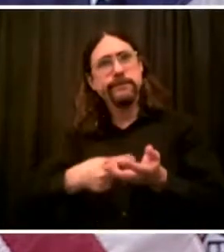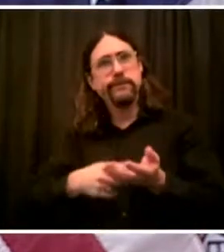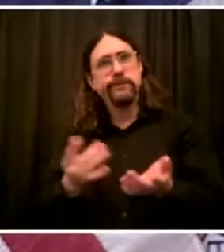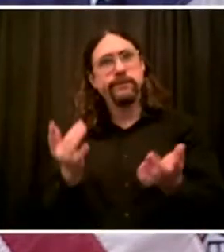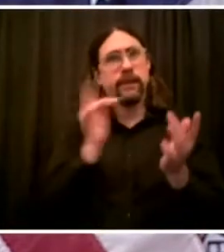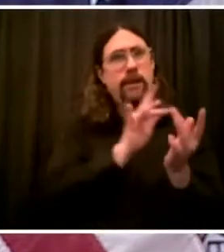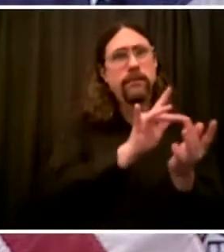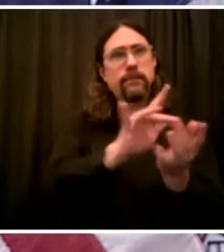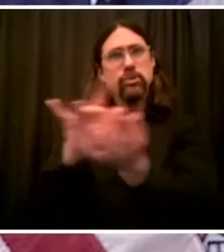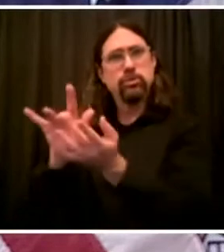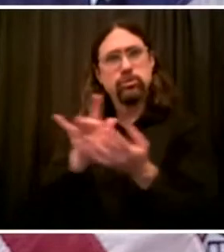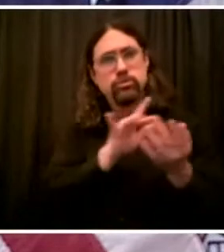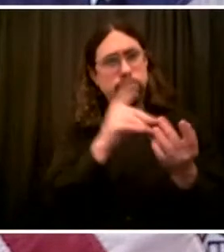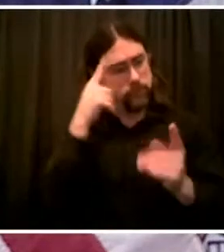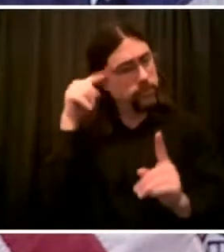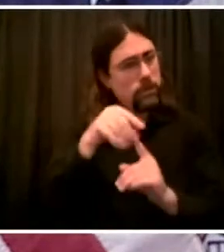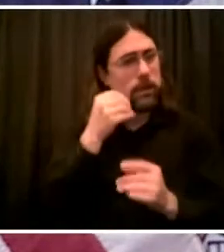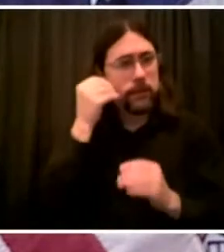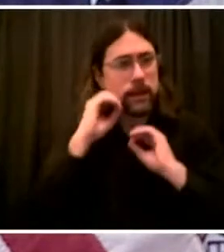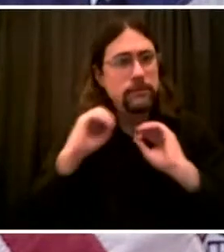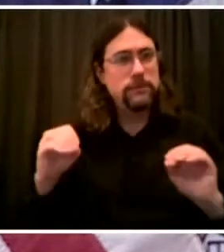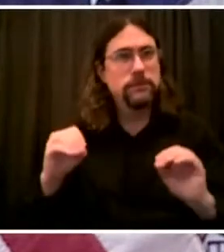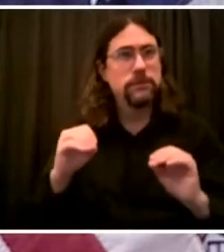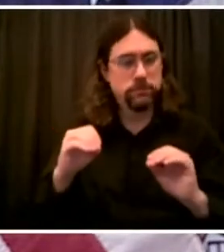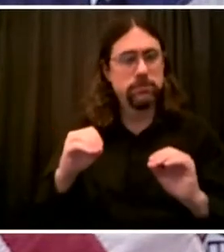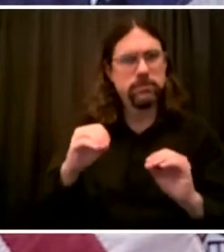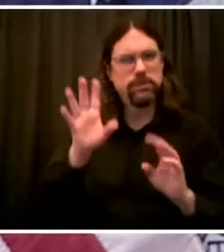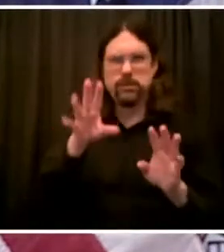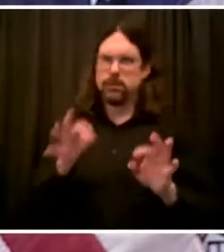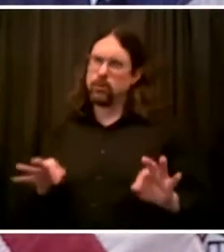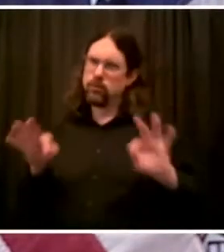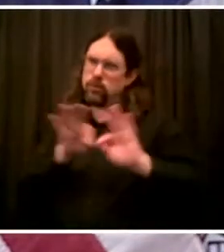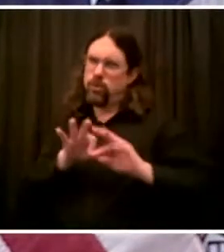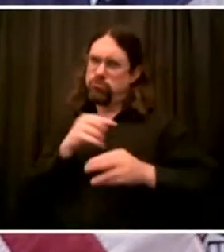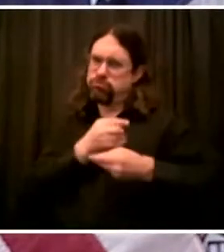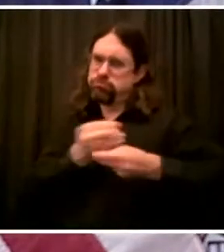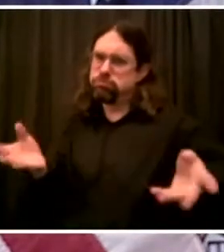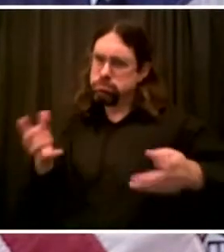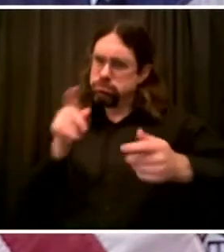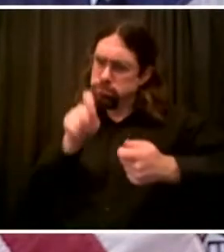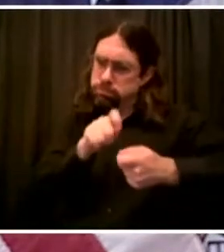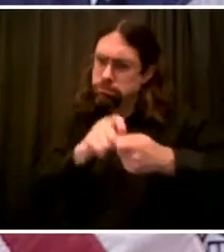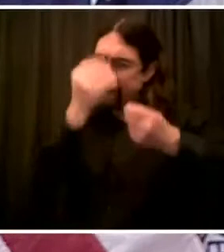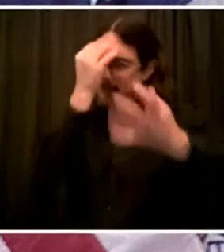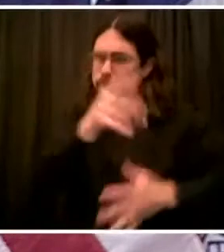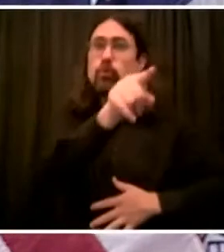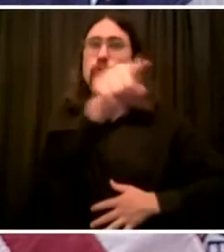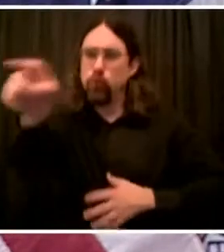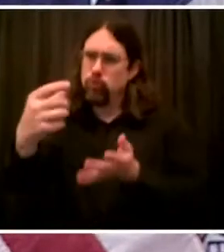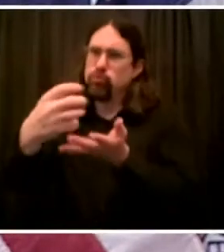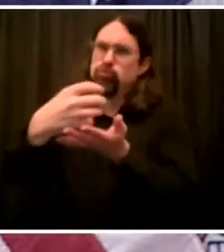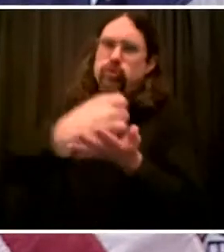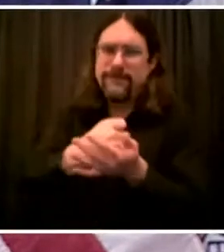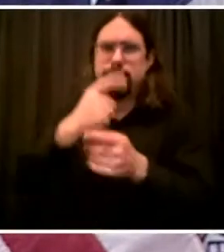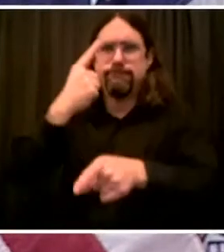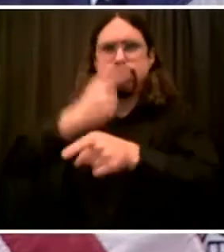press deserve it, but we need to be able to understand what we're learning from this experience and what's working and what's